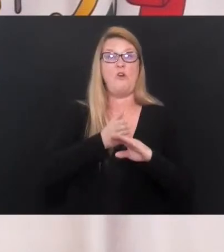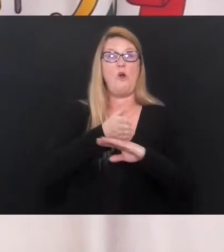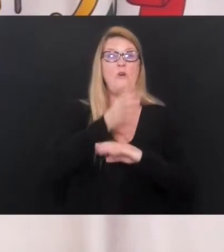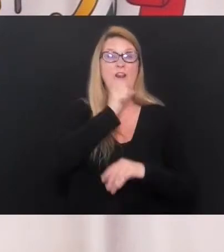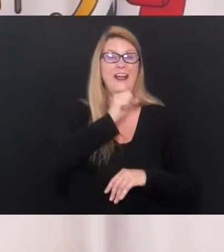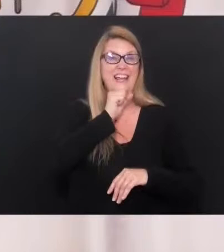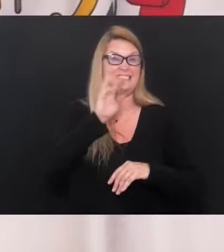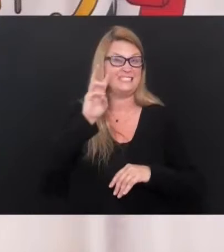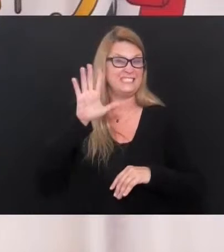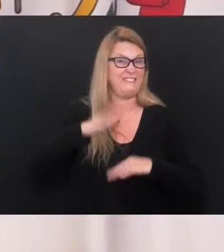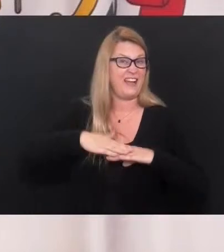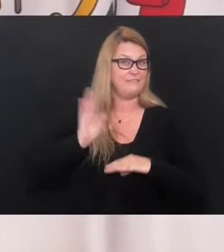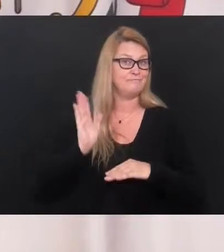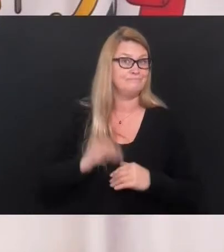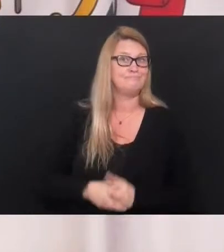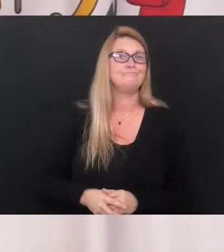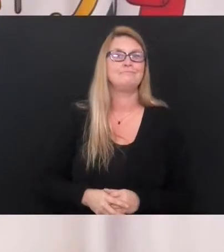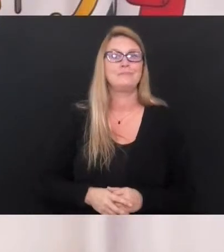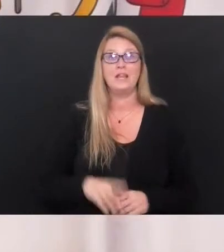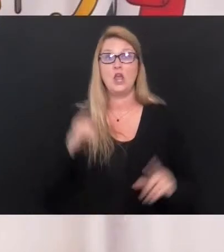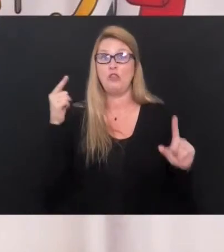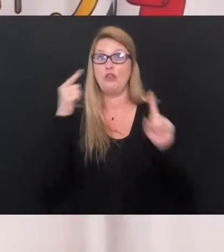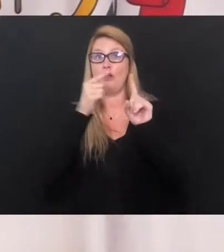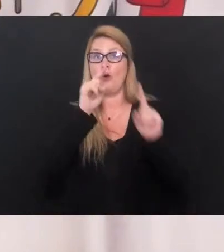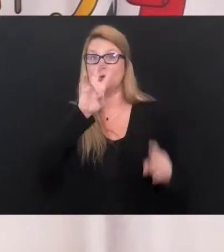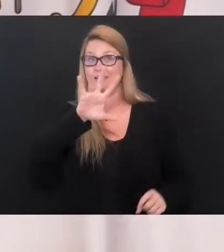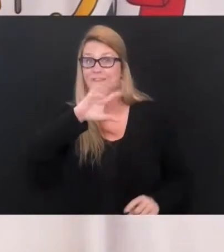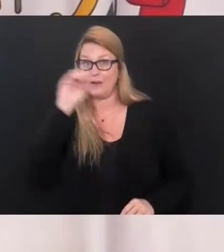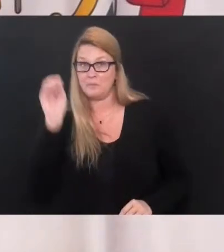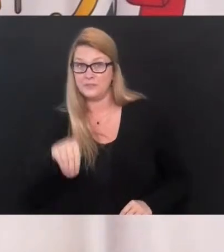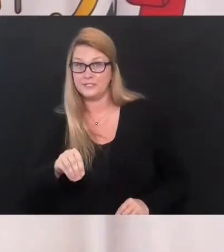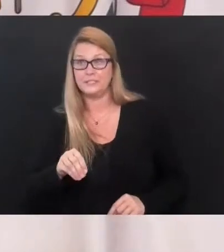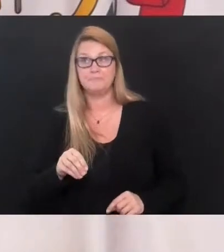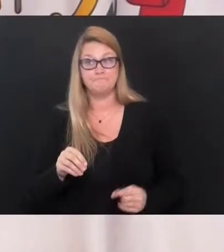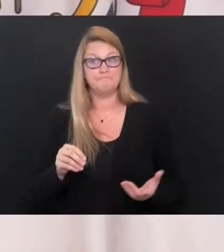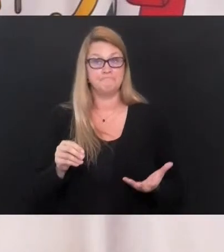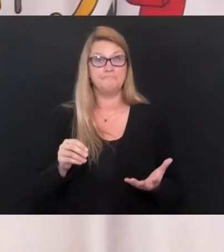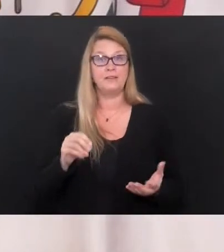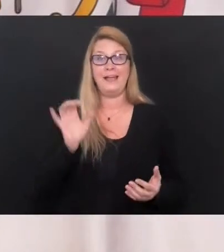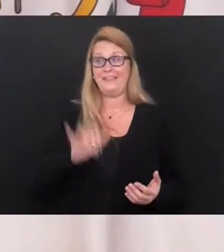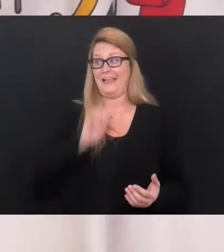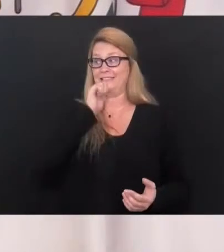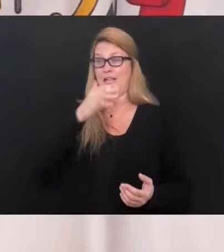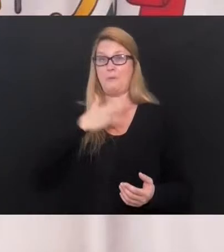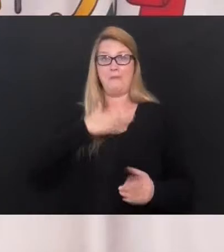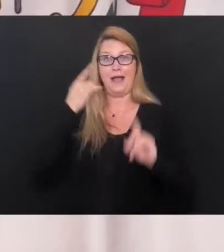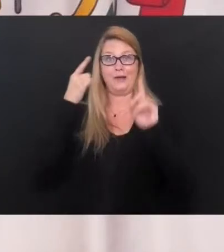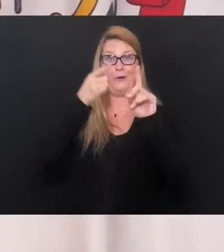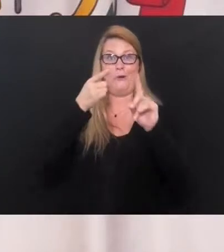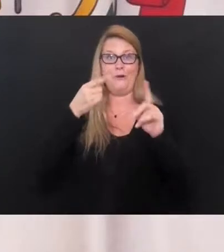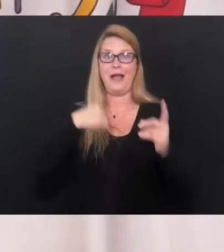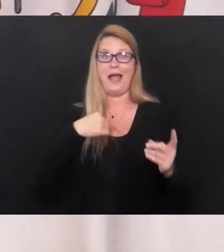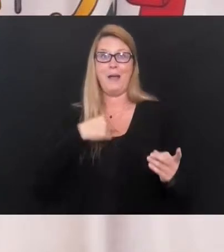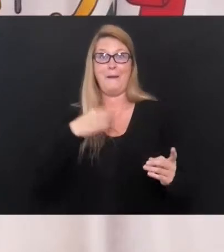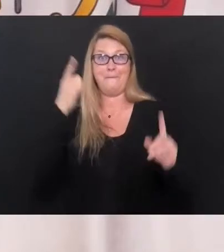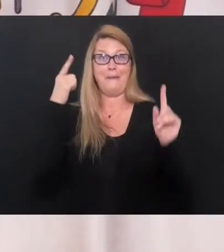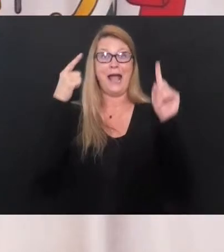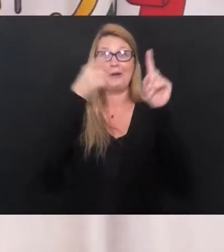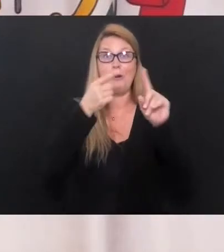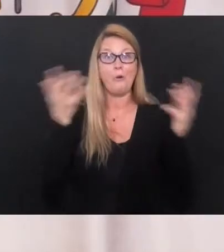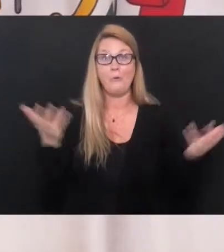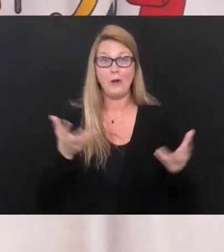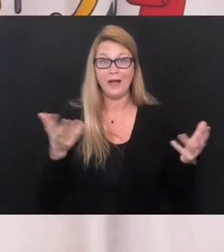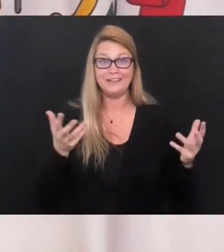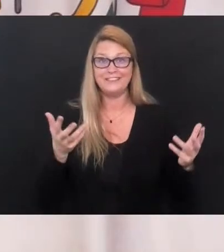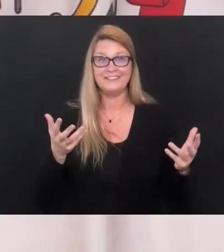years of age. Our goal is to get 75. That's not my goal. My goal is